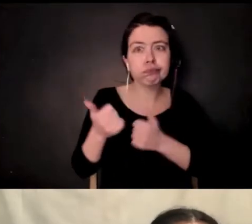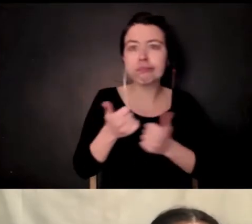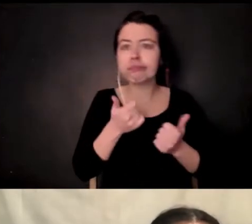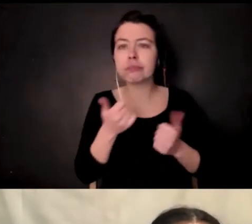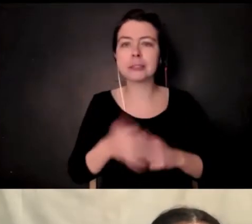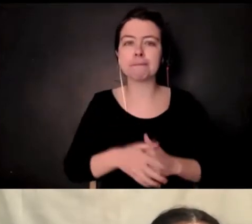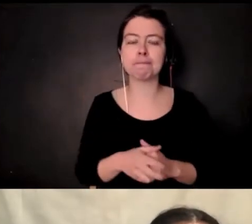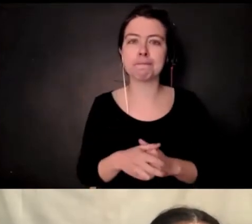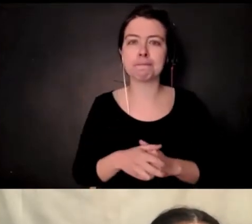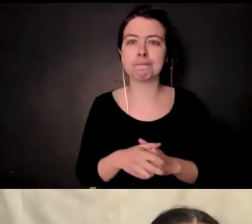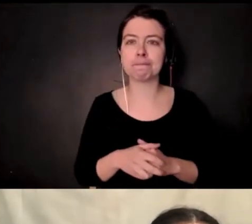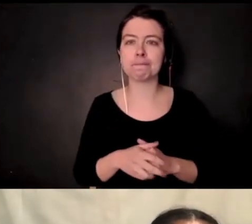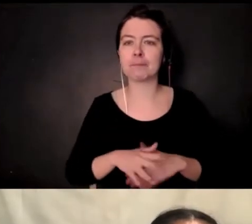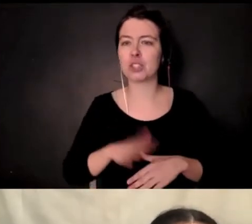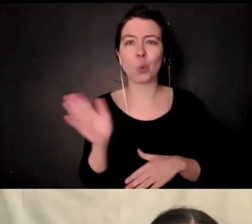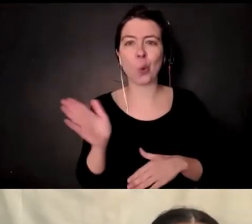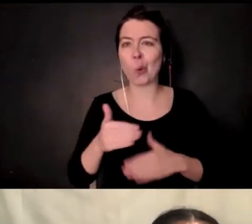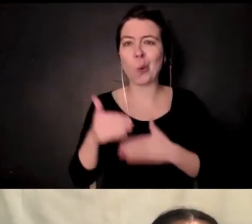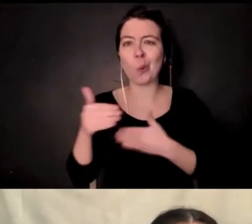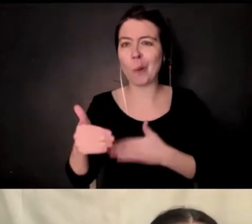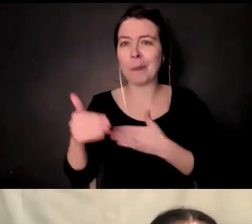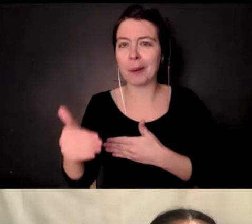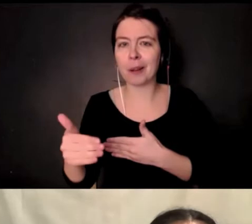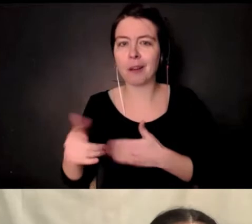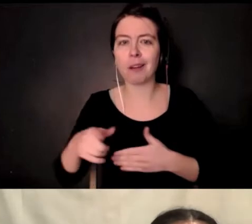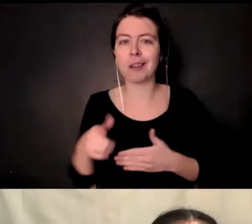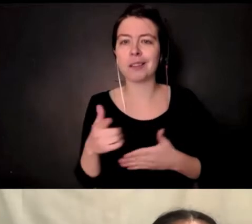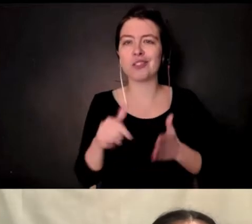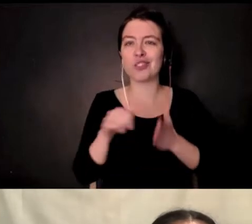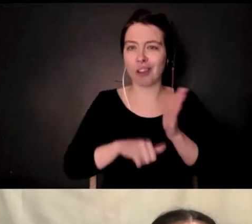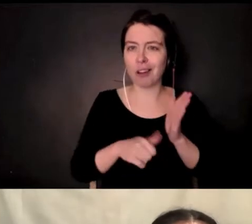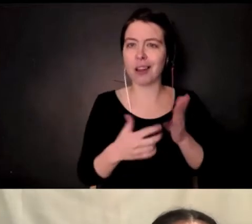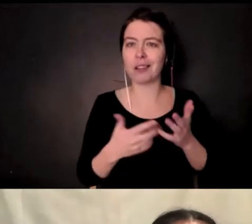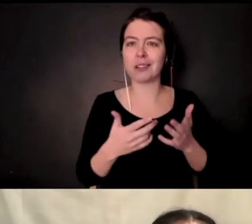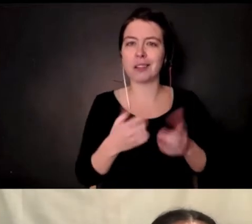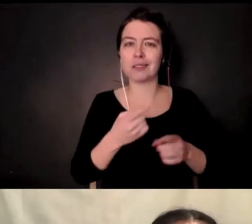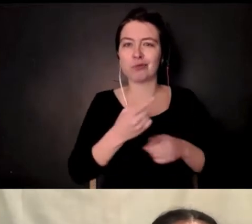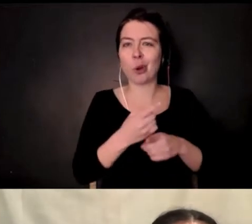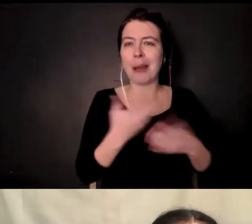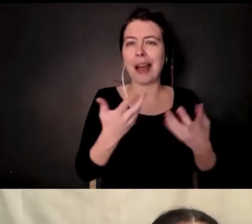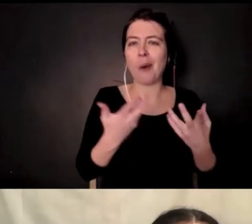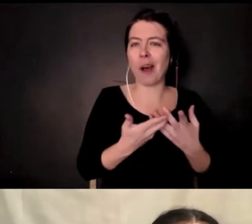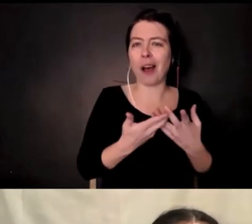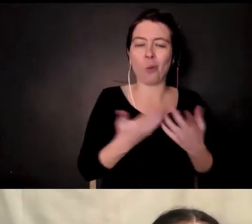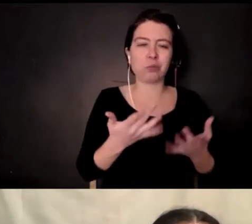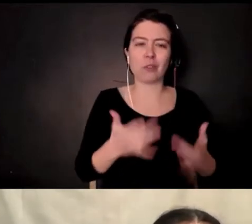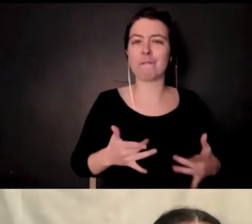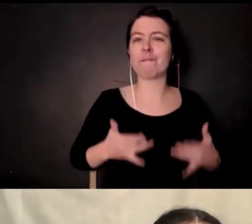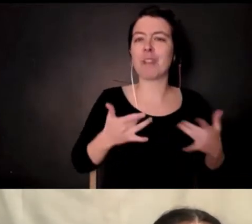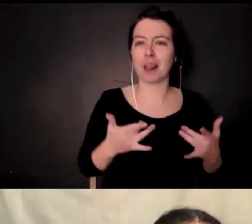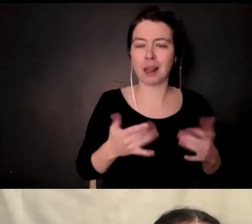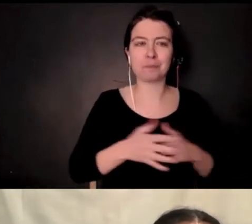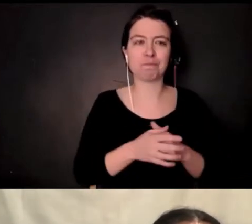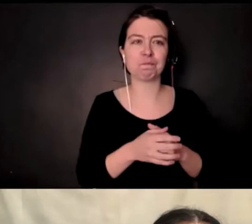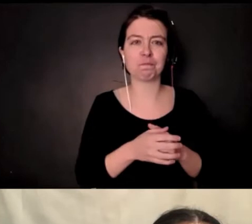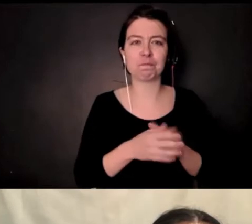of how things feel in the arts currently. So for instance, when Jade and of Black Curators Collective talked